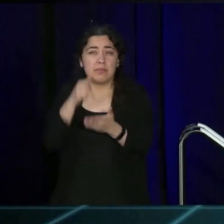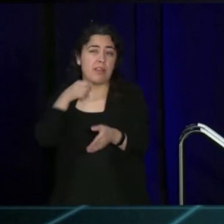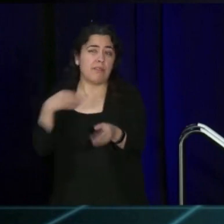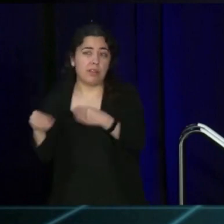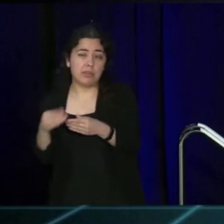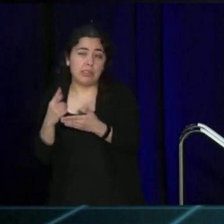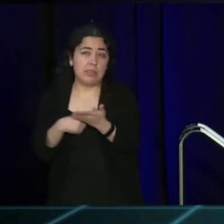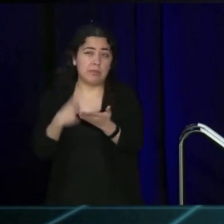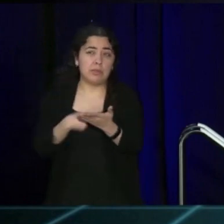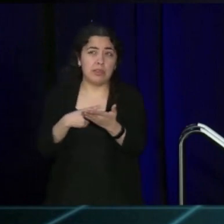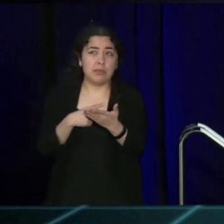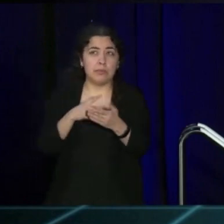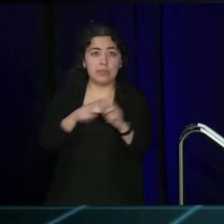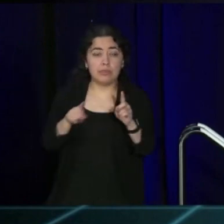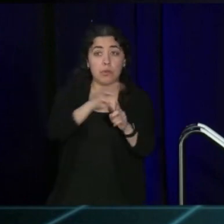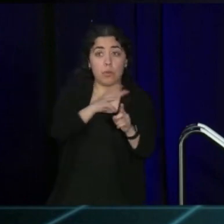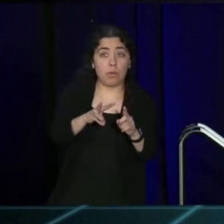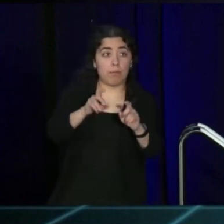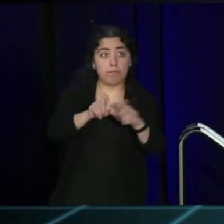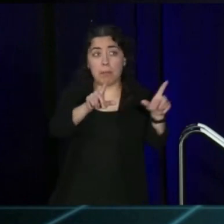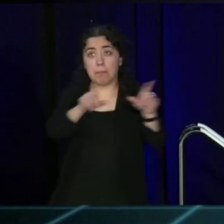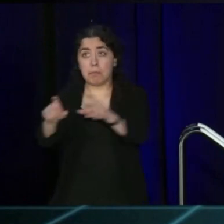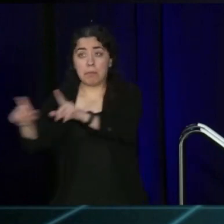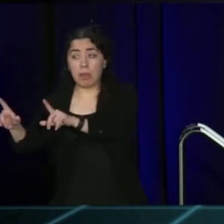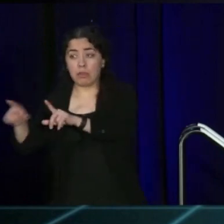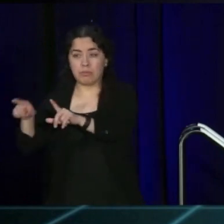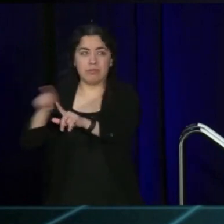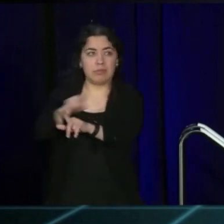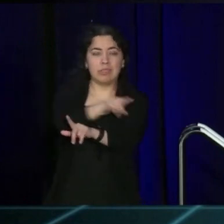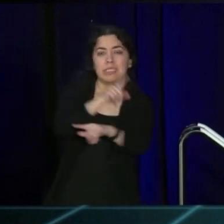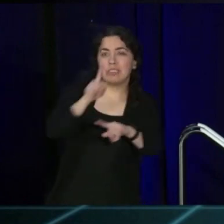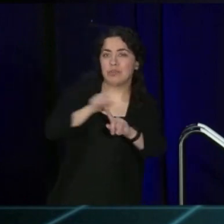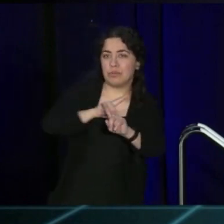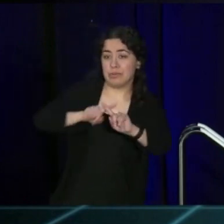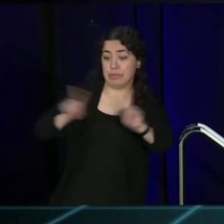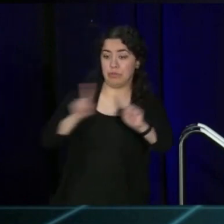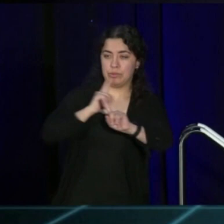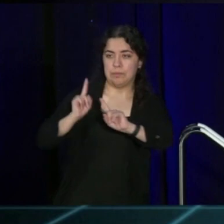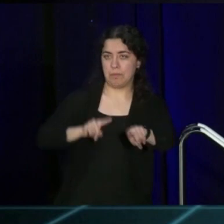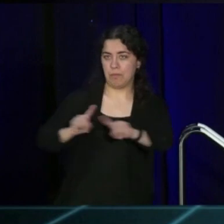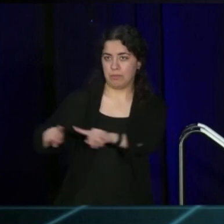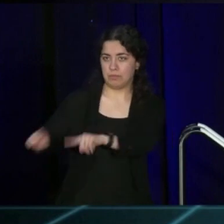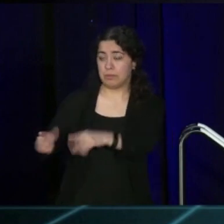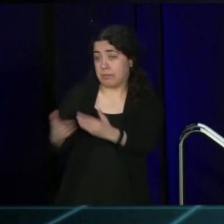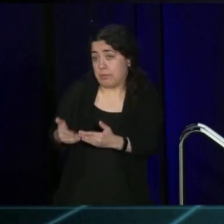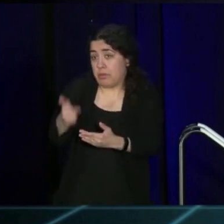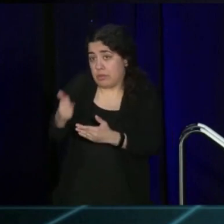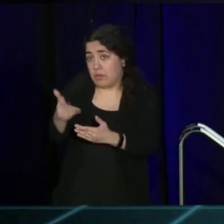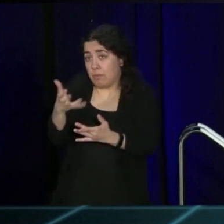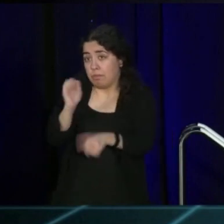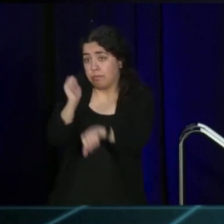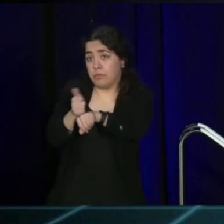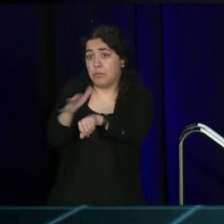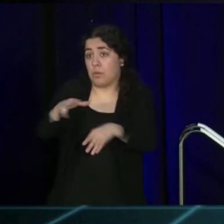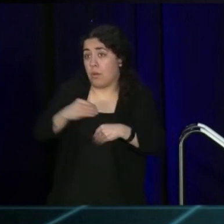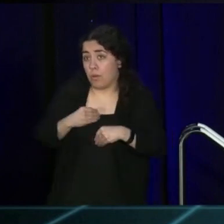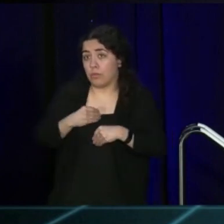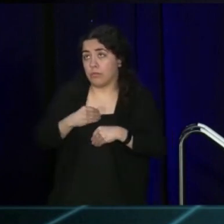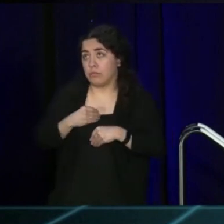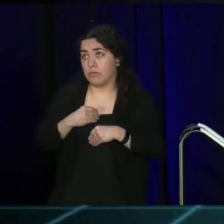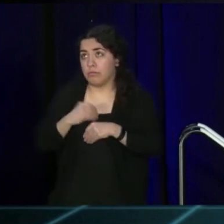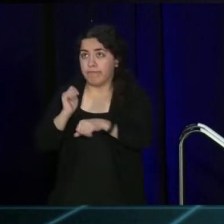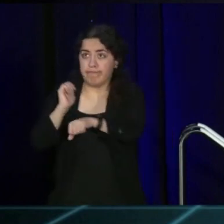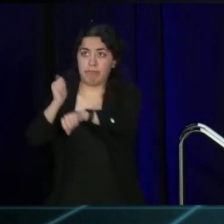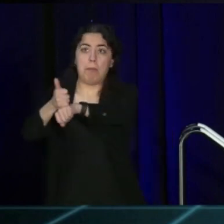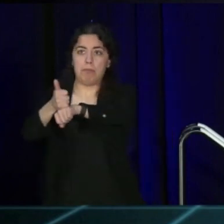different browsers. So in most cases, you might want to implement your own validation instead. So we are kind of in a situation where we want to have the semantic cue,